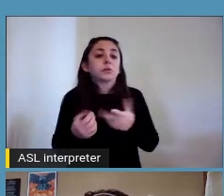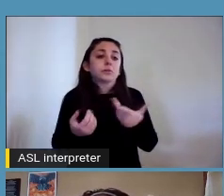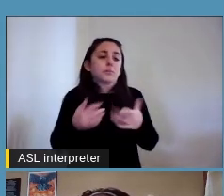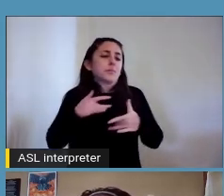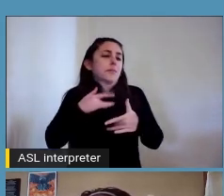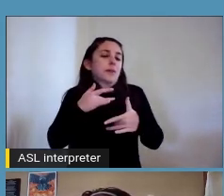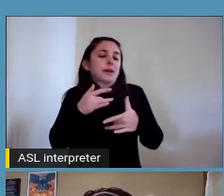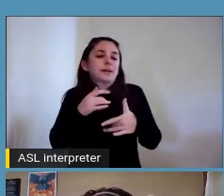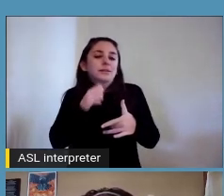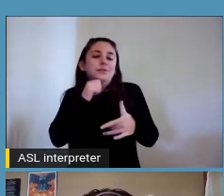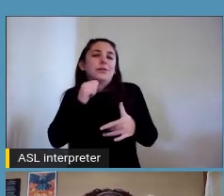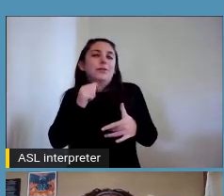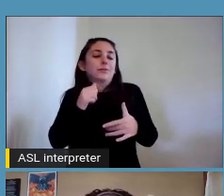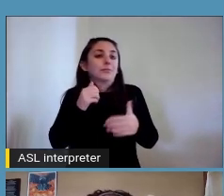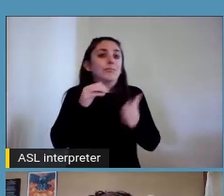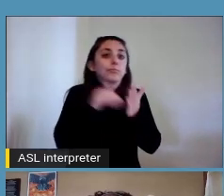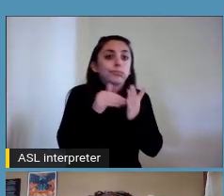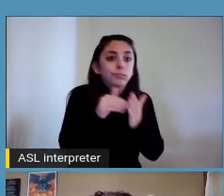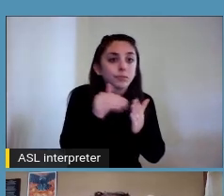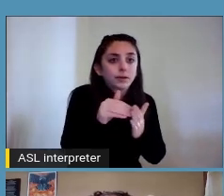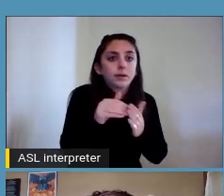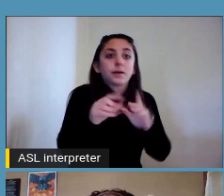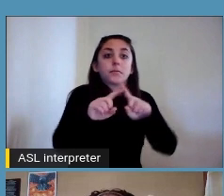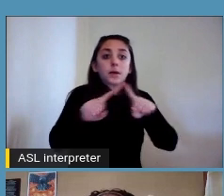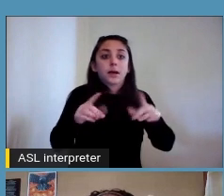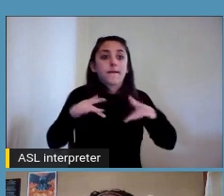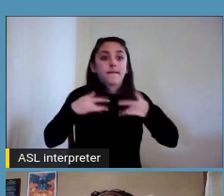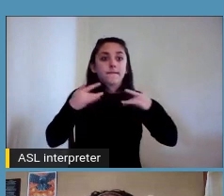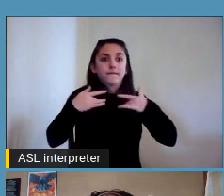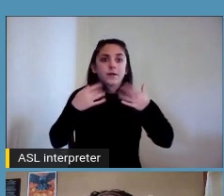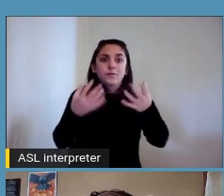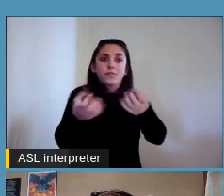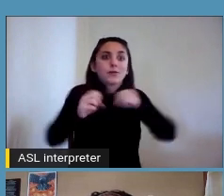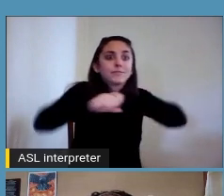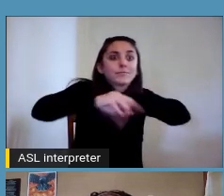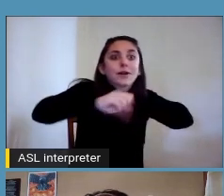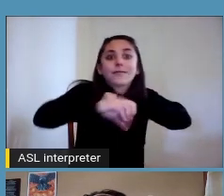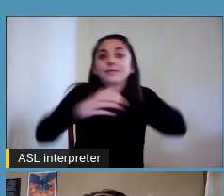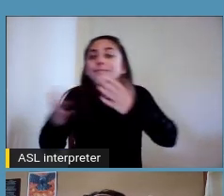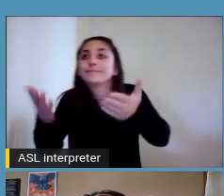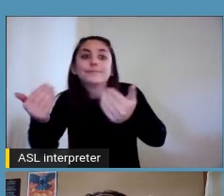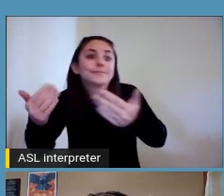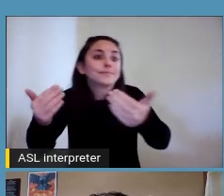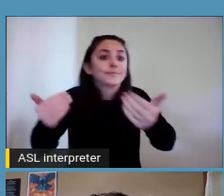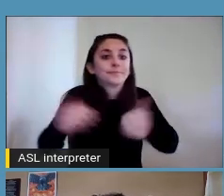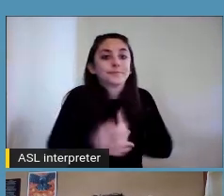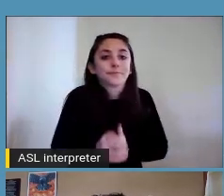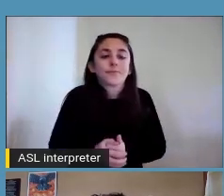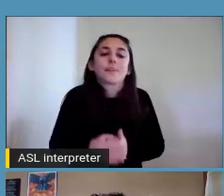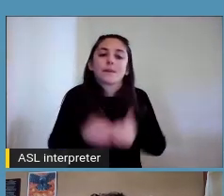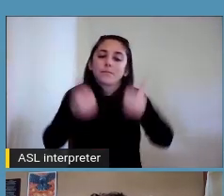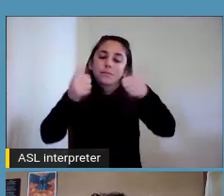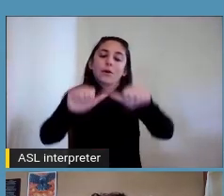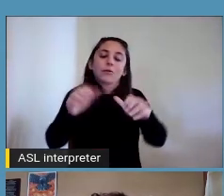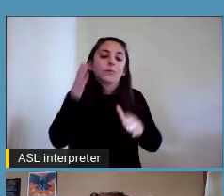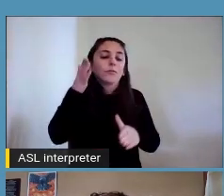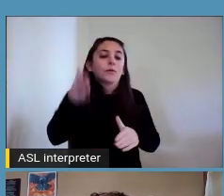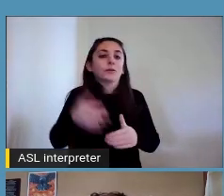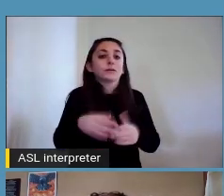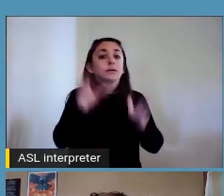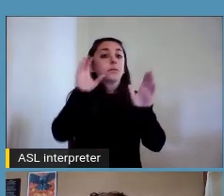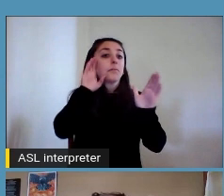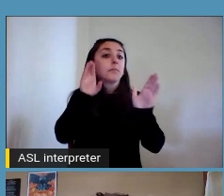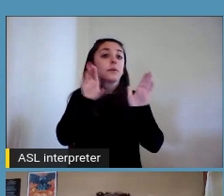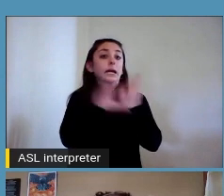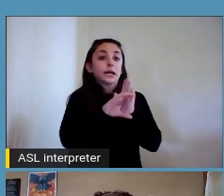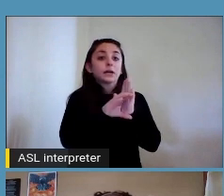don't hold back if there's an event we really want to do well. So you can see the picture for the event is just